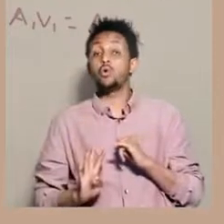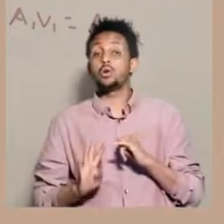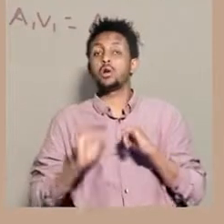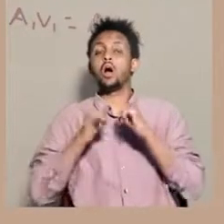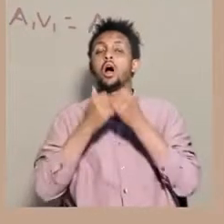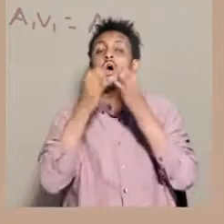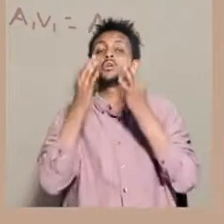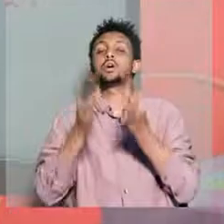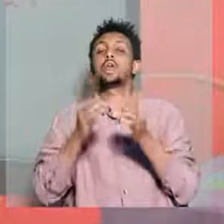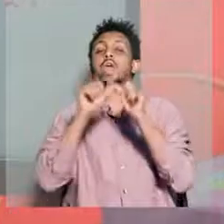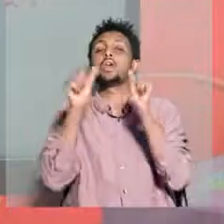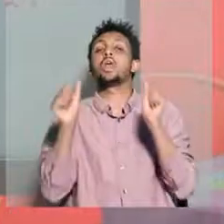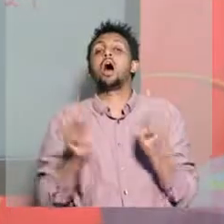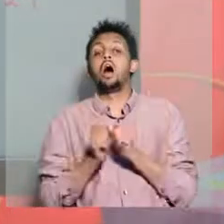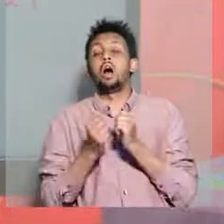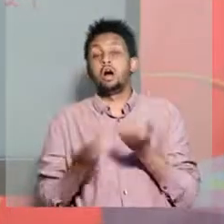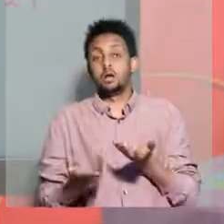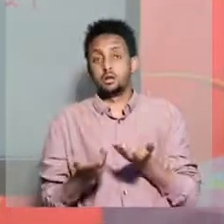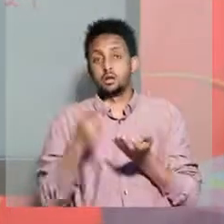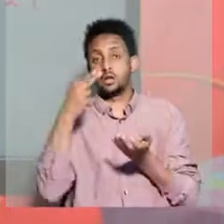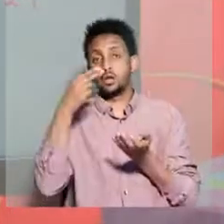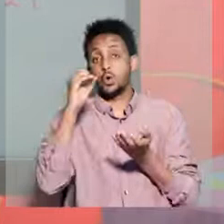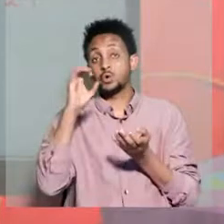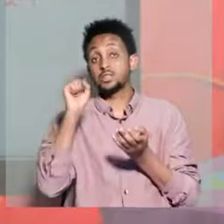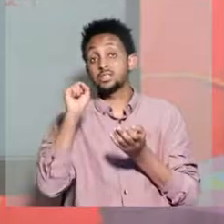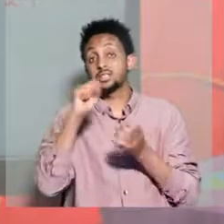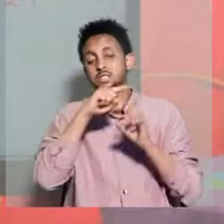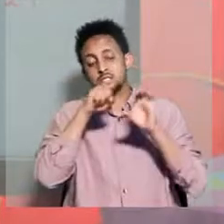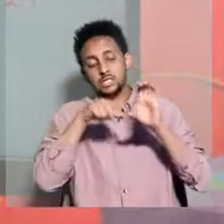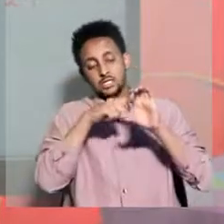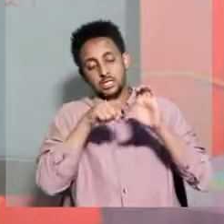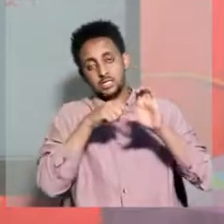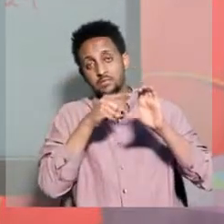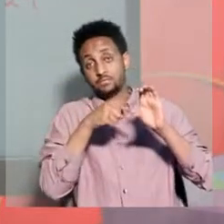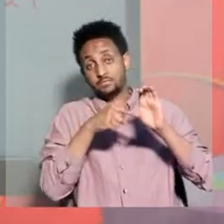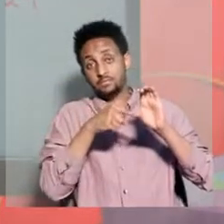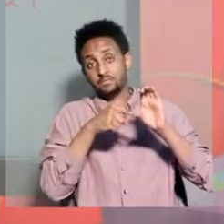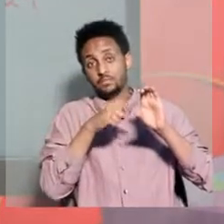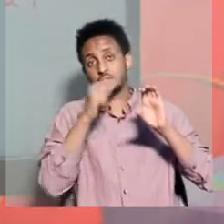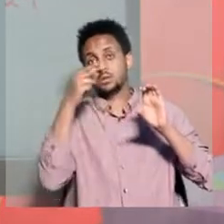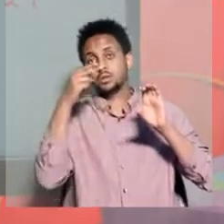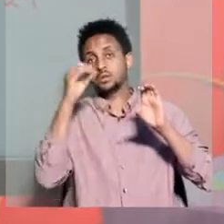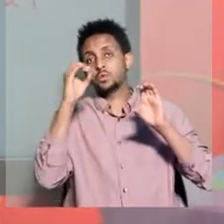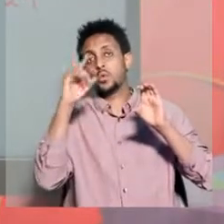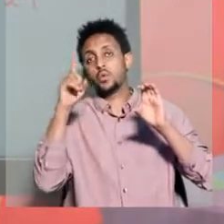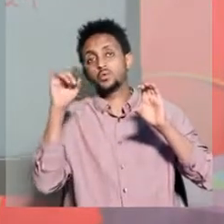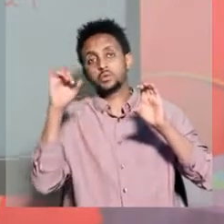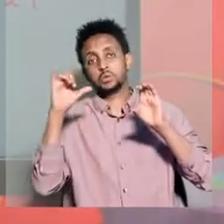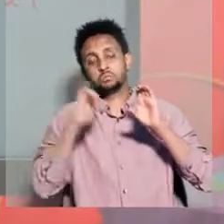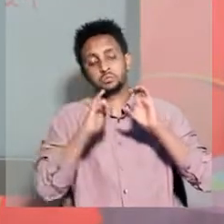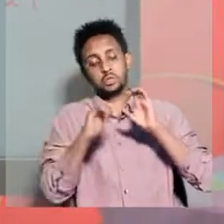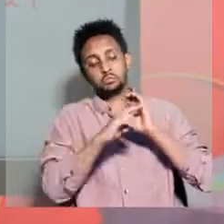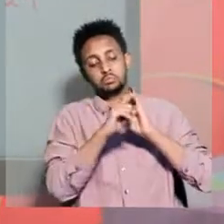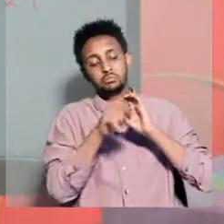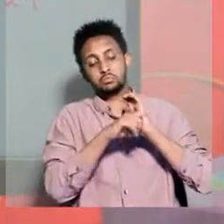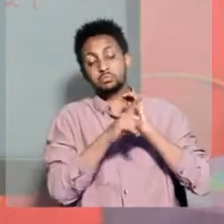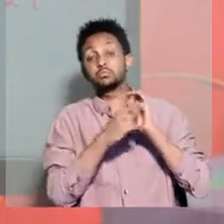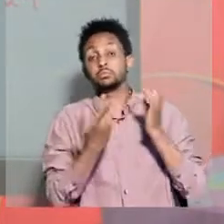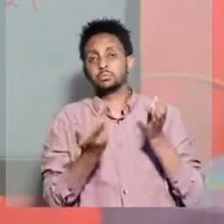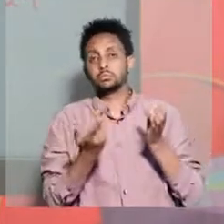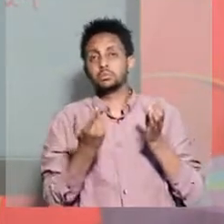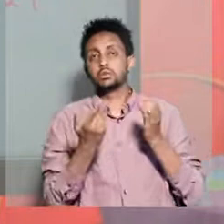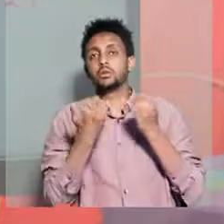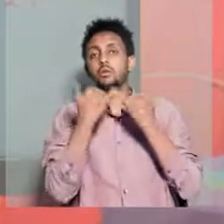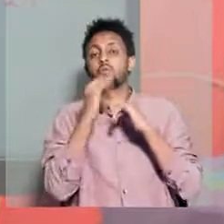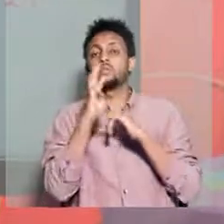determine area. The hose has circular cross-sectional area as well as the nozzle has circular cross-sectional area, pi d squared